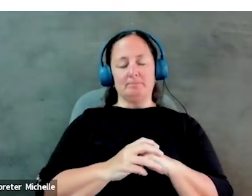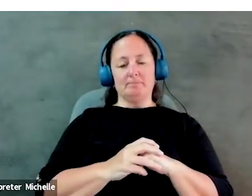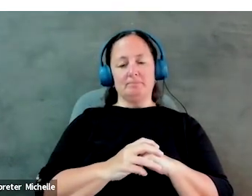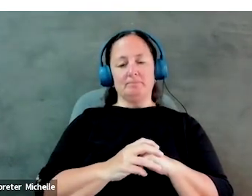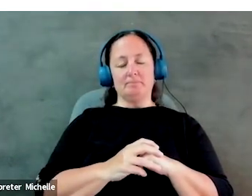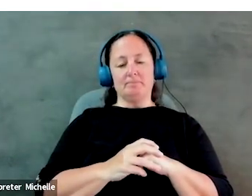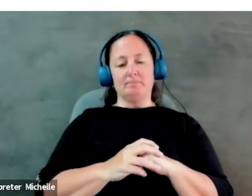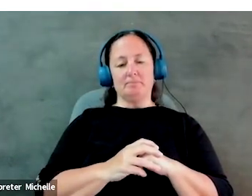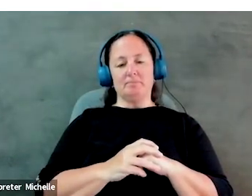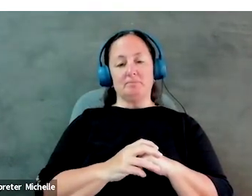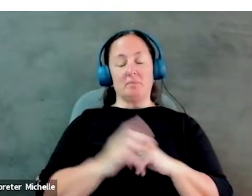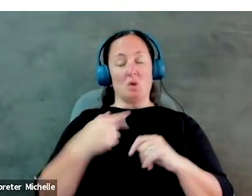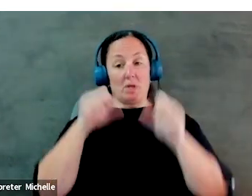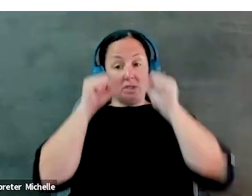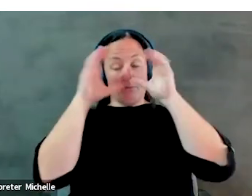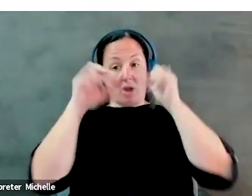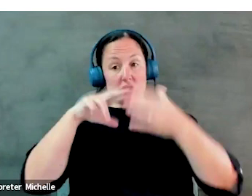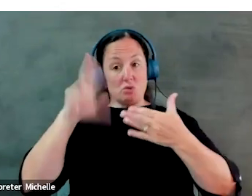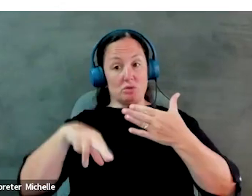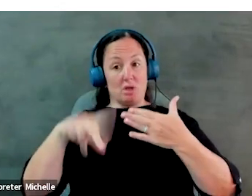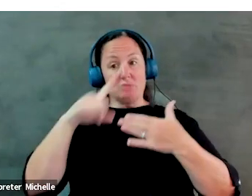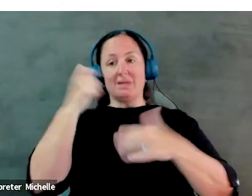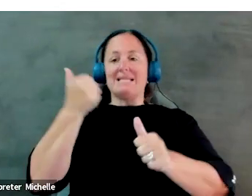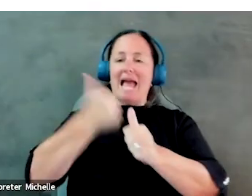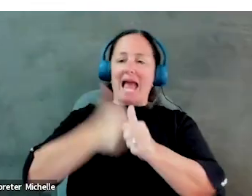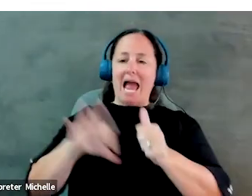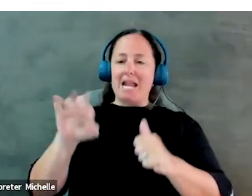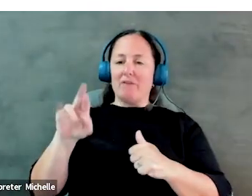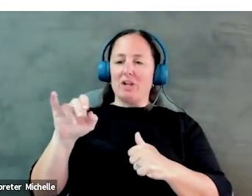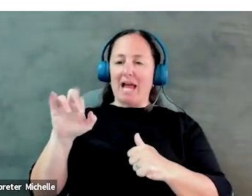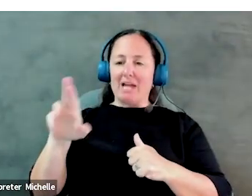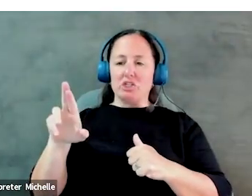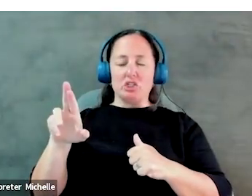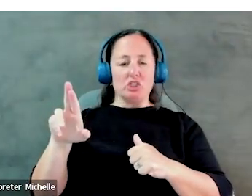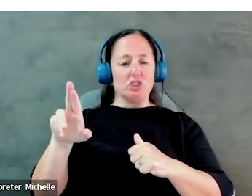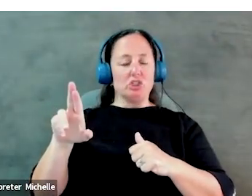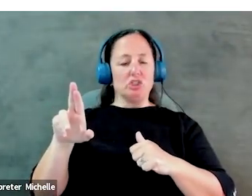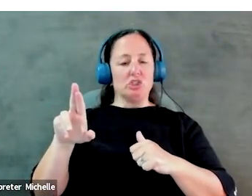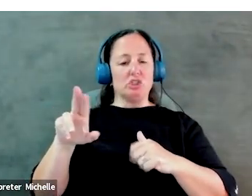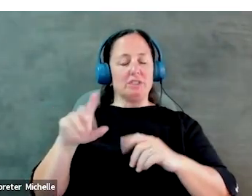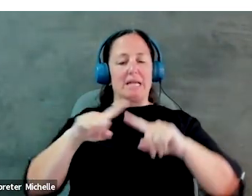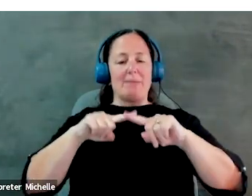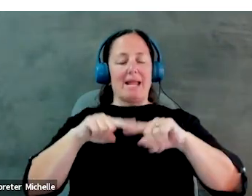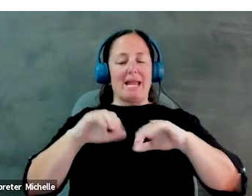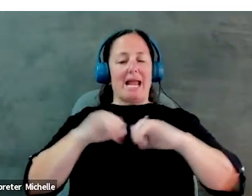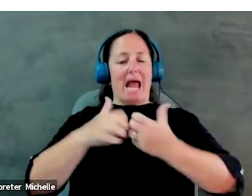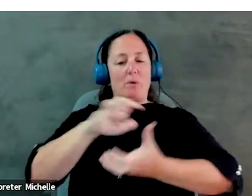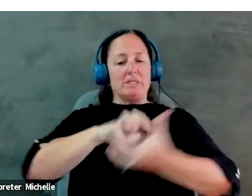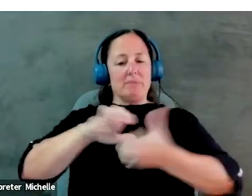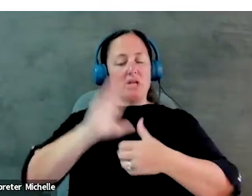And we have been surprised here because any fertilizer, independently on how it's mixed, is going